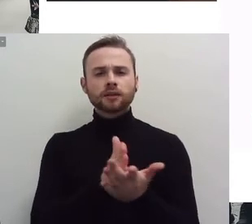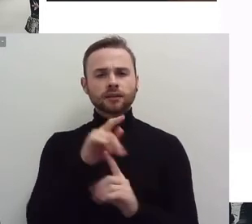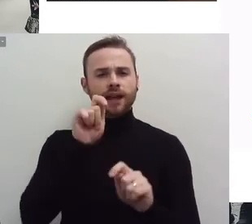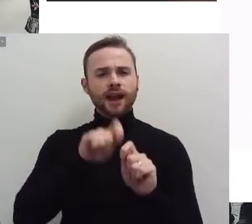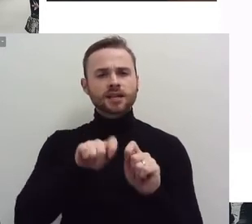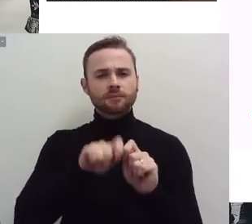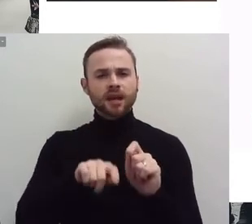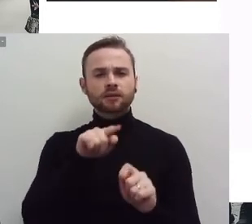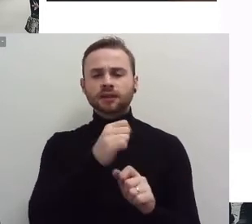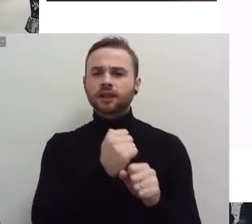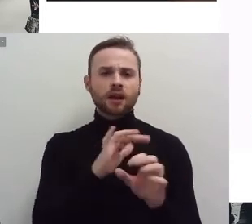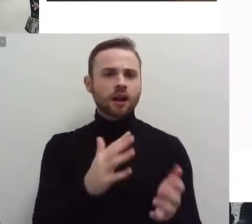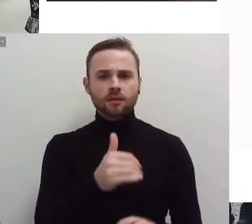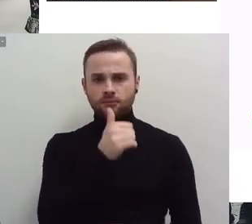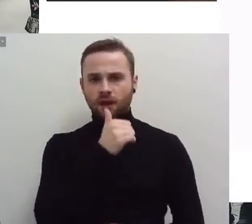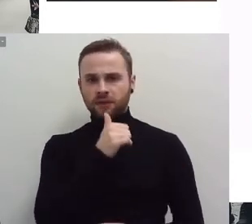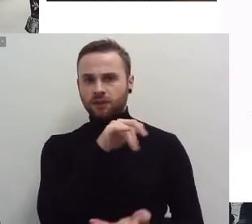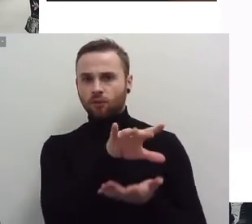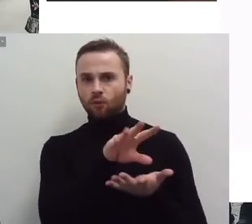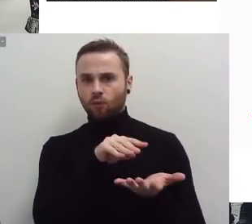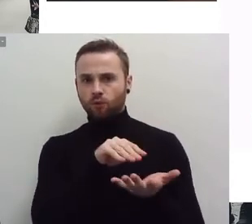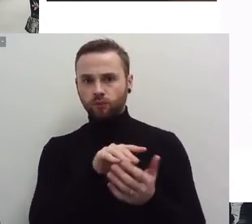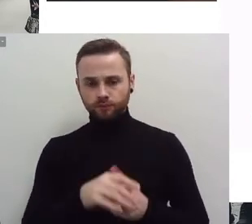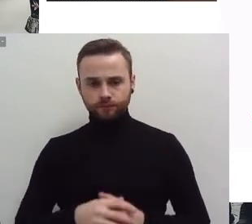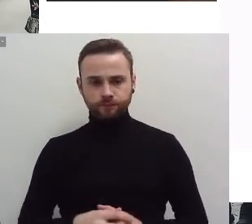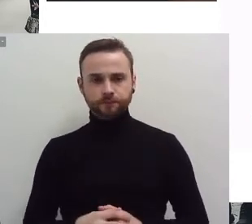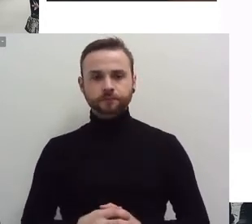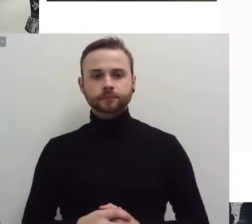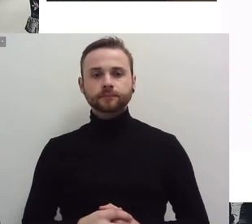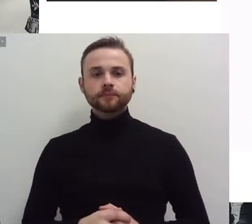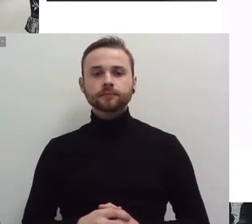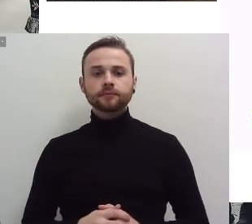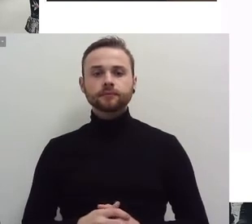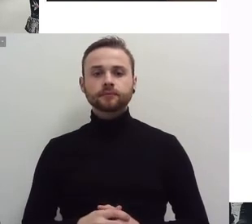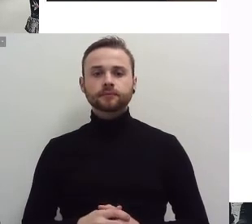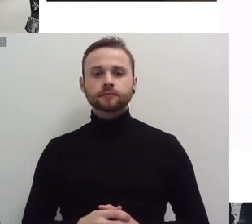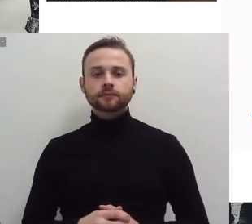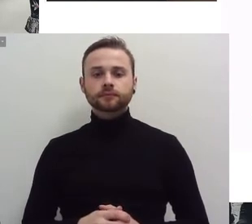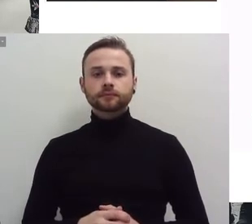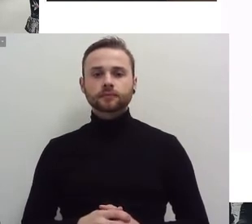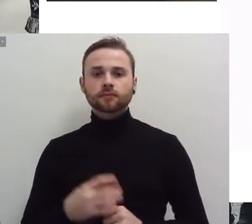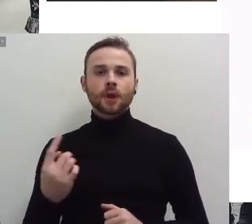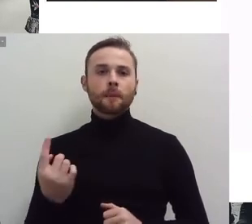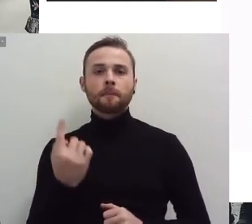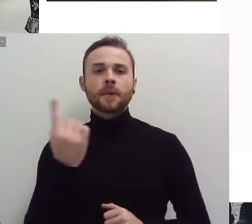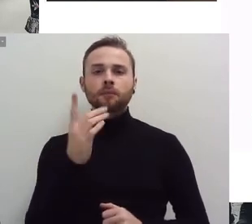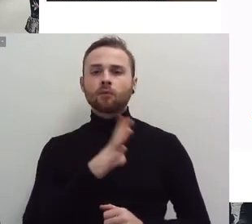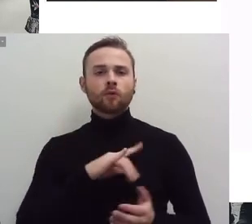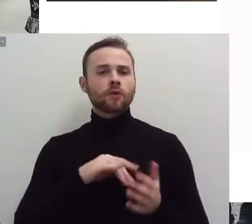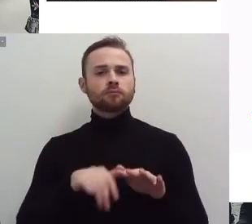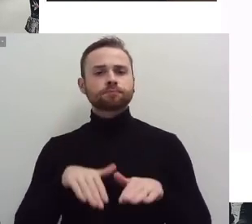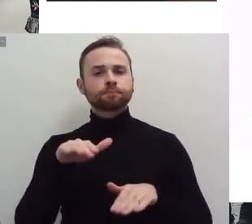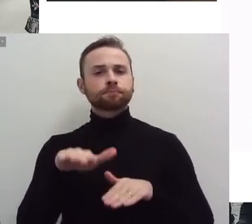in child protection were taken in 2008. This Finnish child